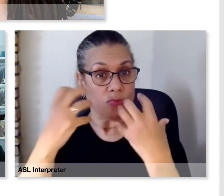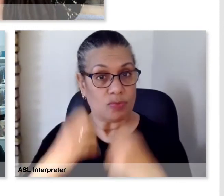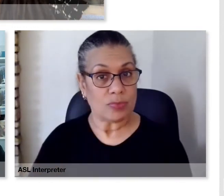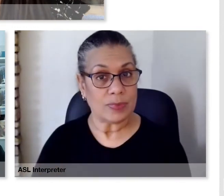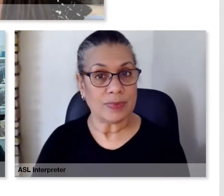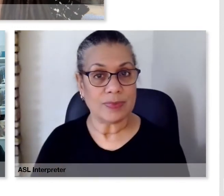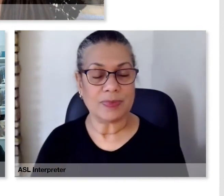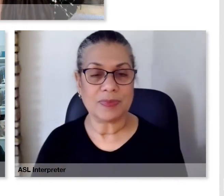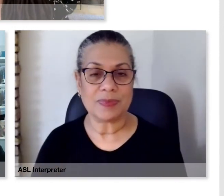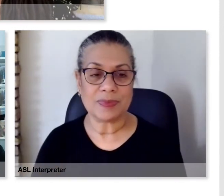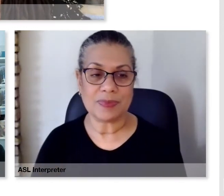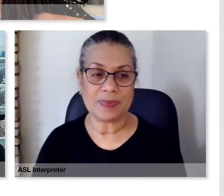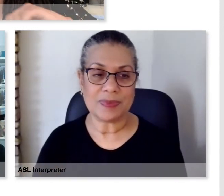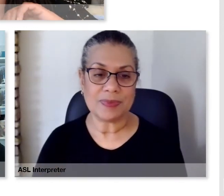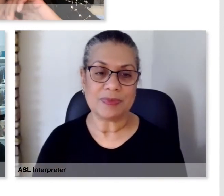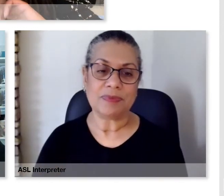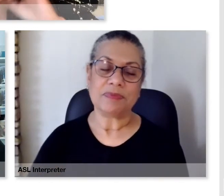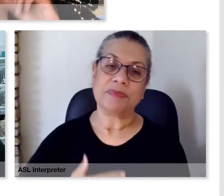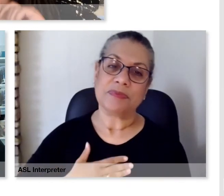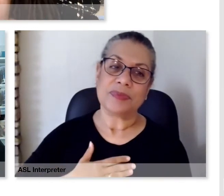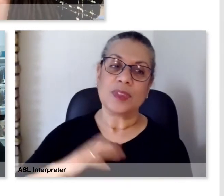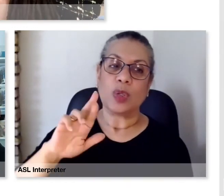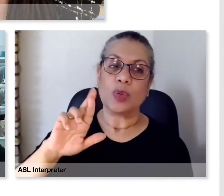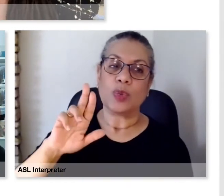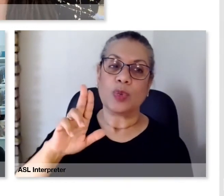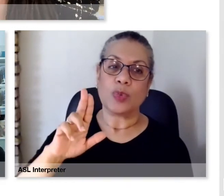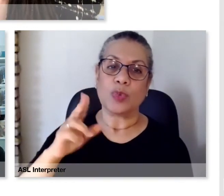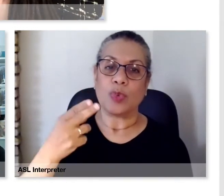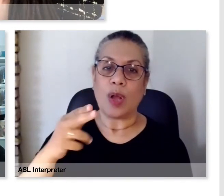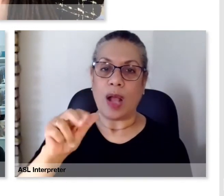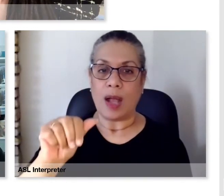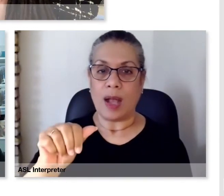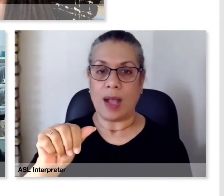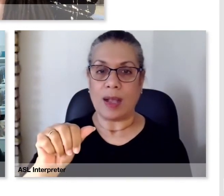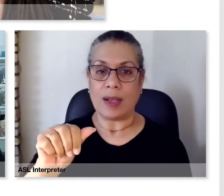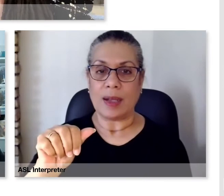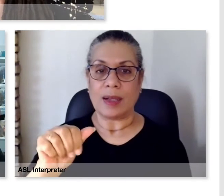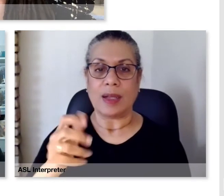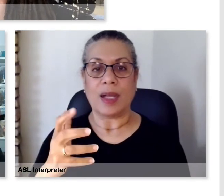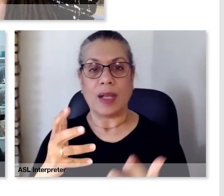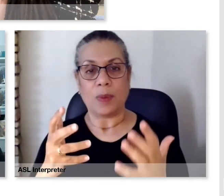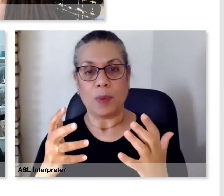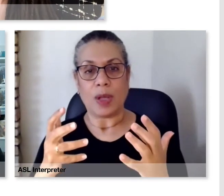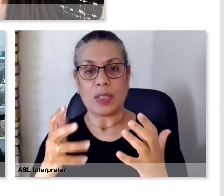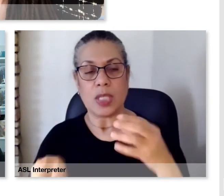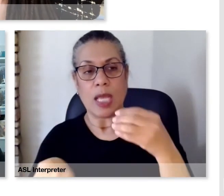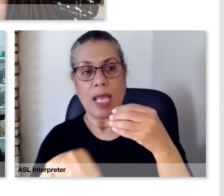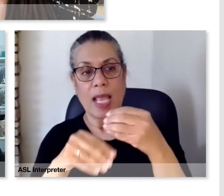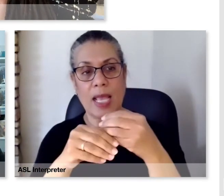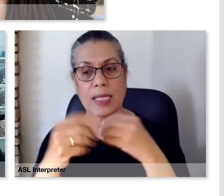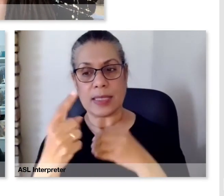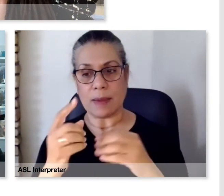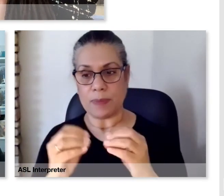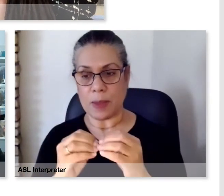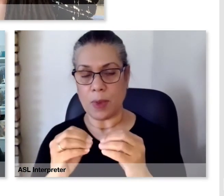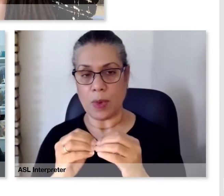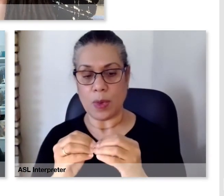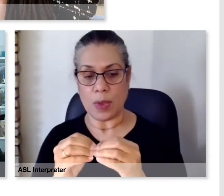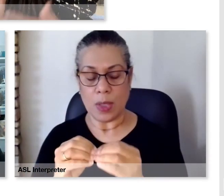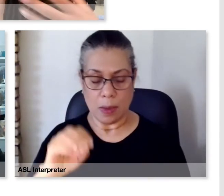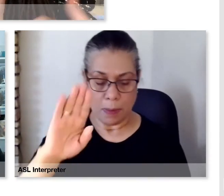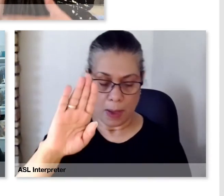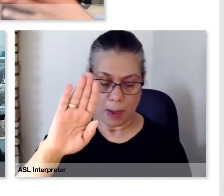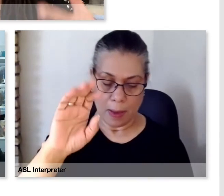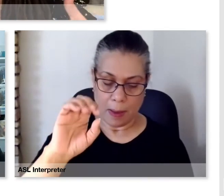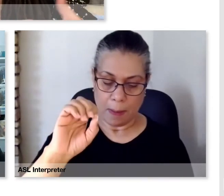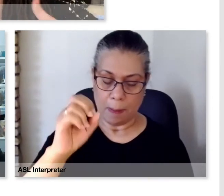I appreciate that. And just before I jump into this, I also wanted to build on something else Binaz was saying